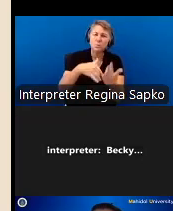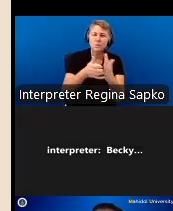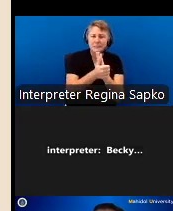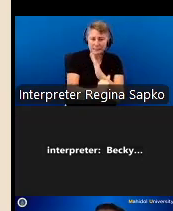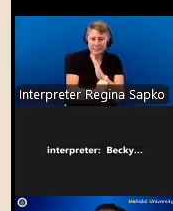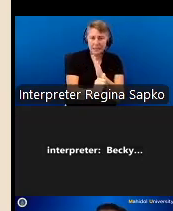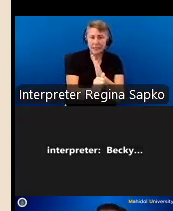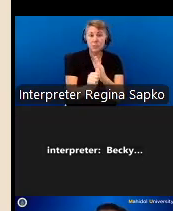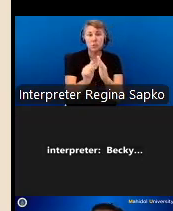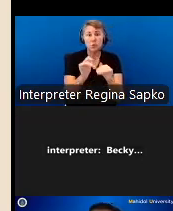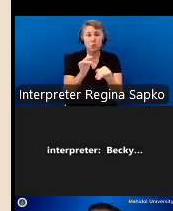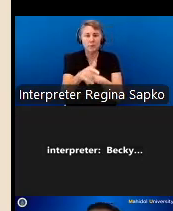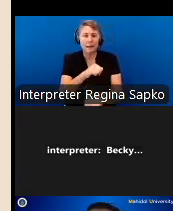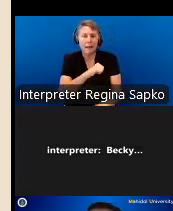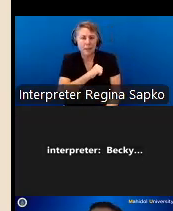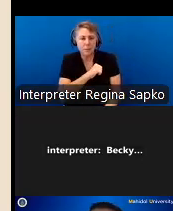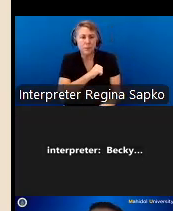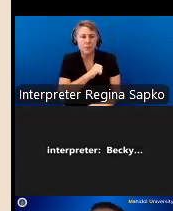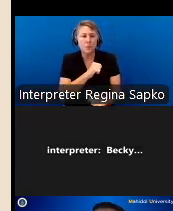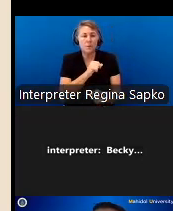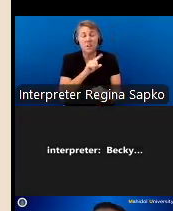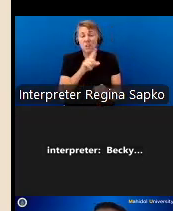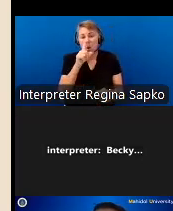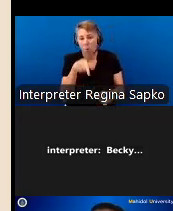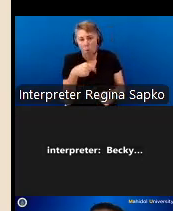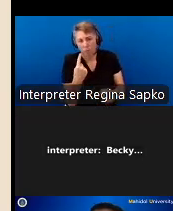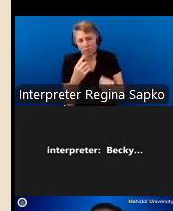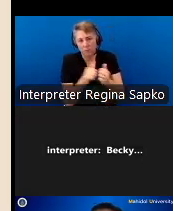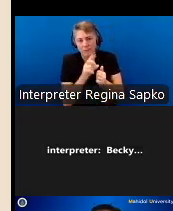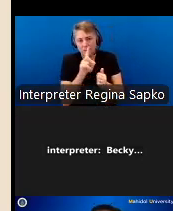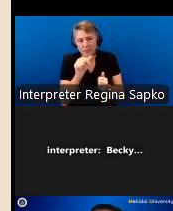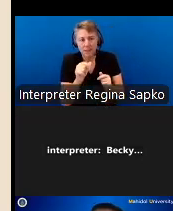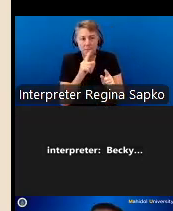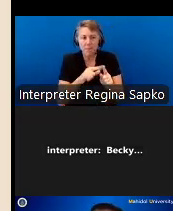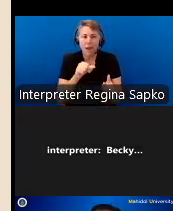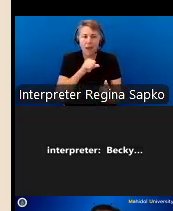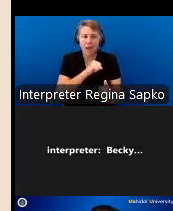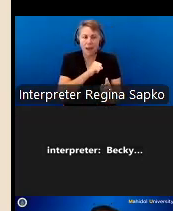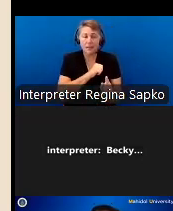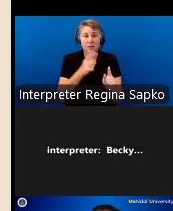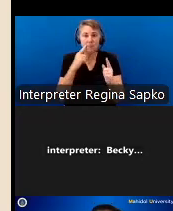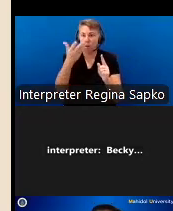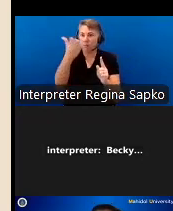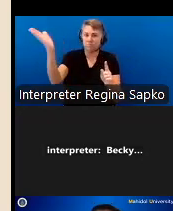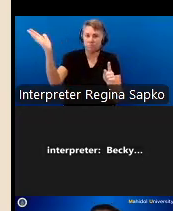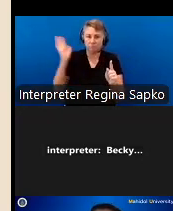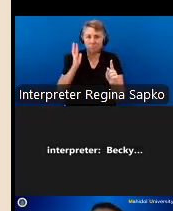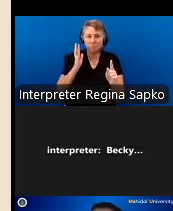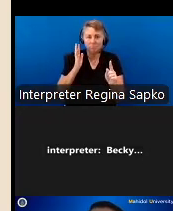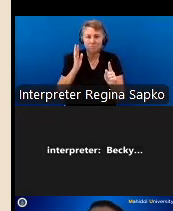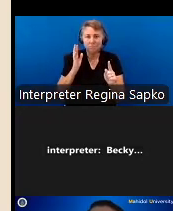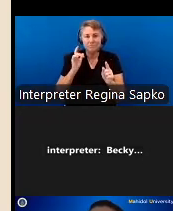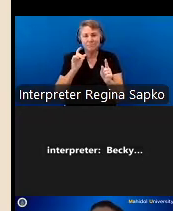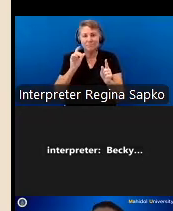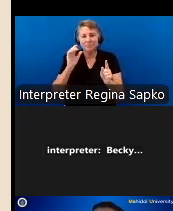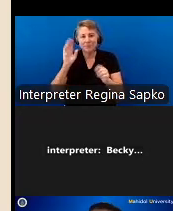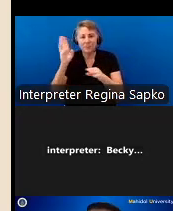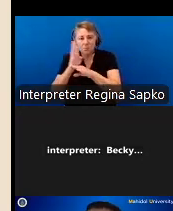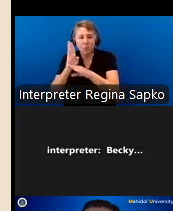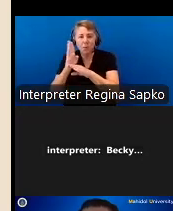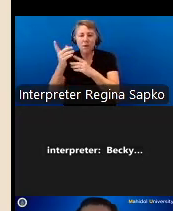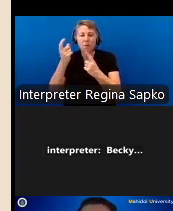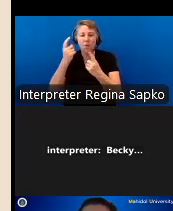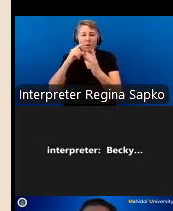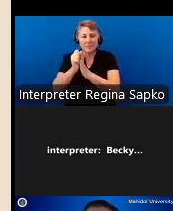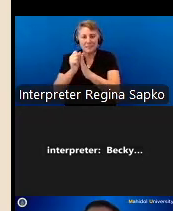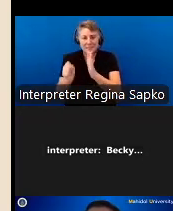attitude, not only person with disability, but attitude, society, employer, or stakeholder around